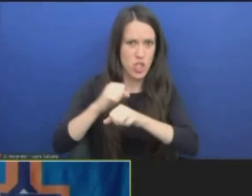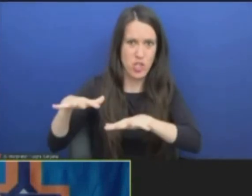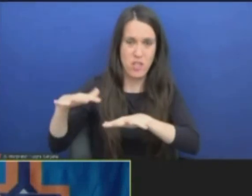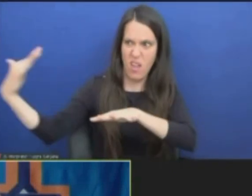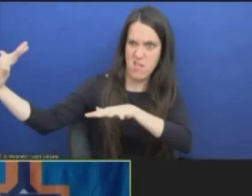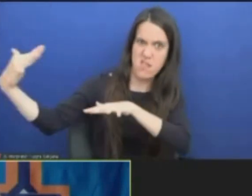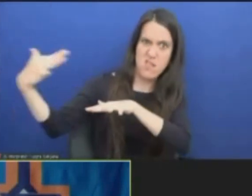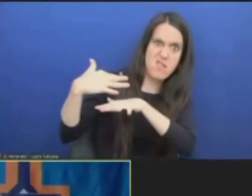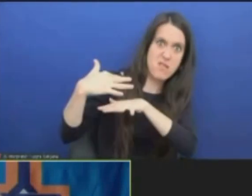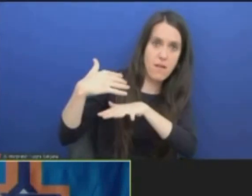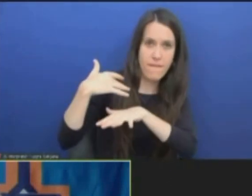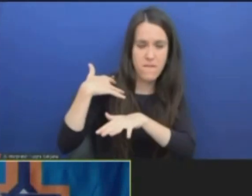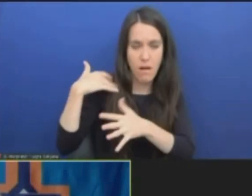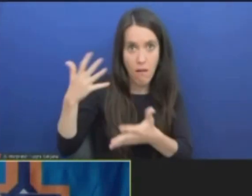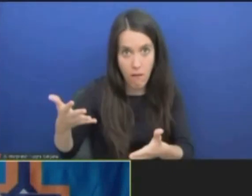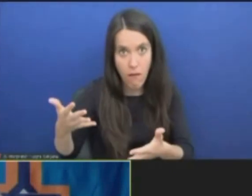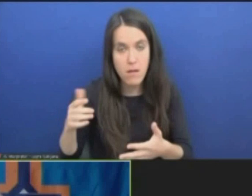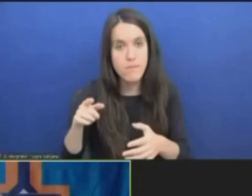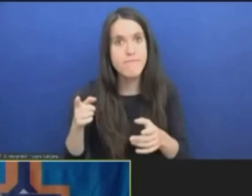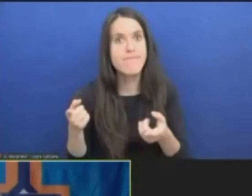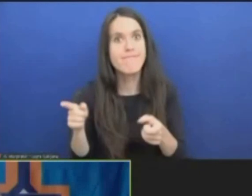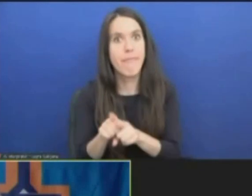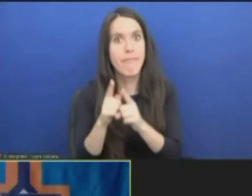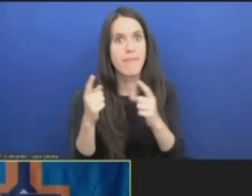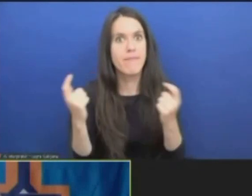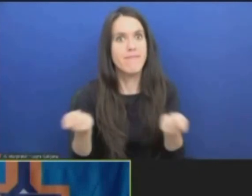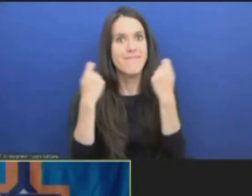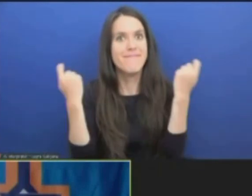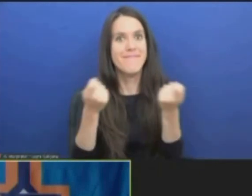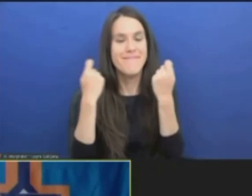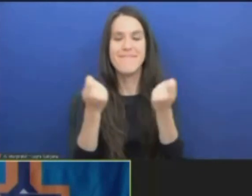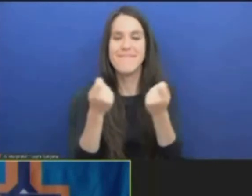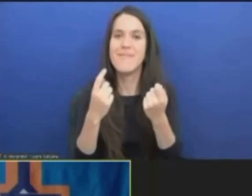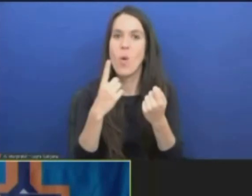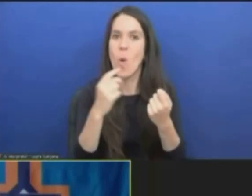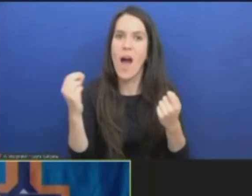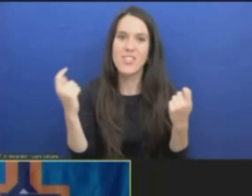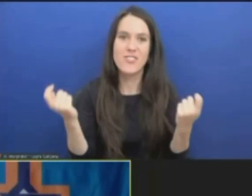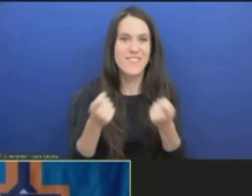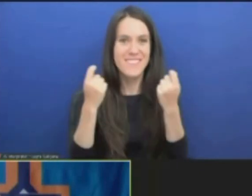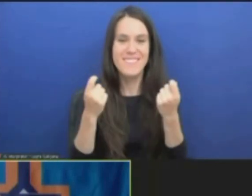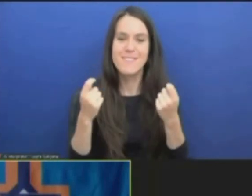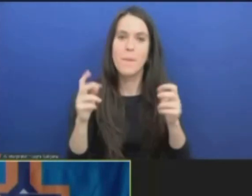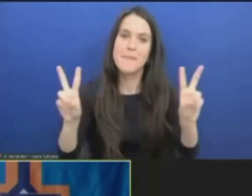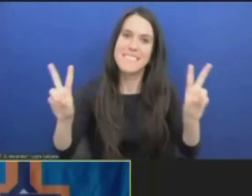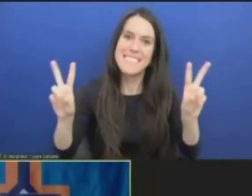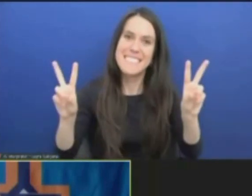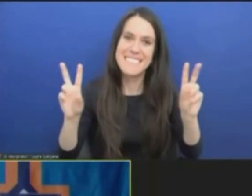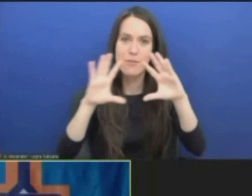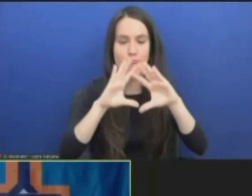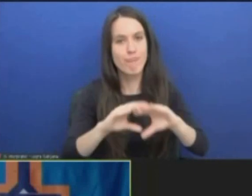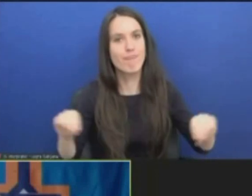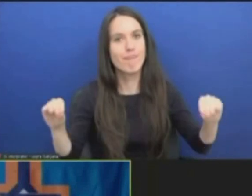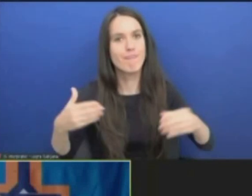which took place during the 100th anniversary of the Sèvres Peace Treaty, following the recognition of the de facto